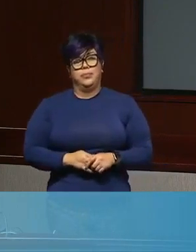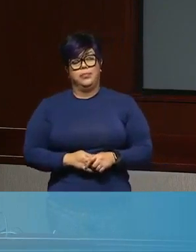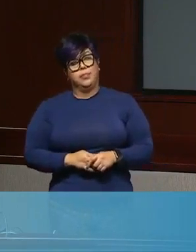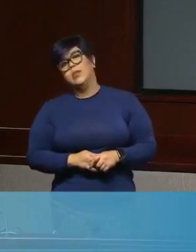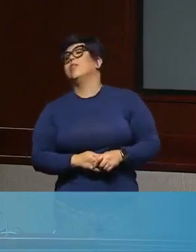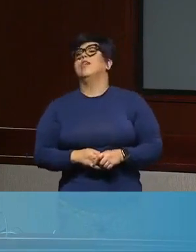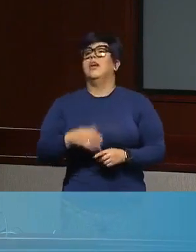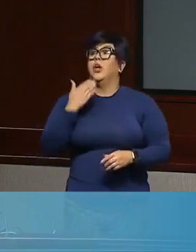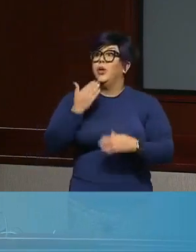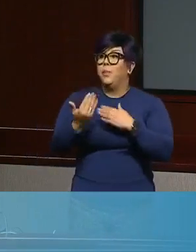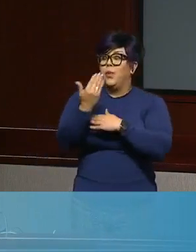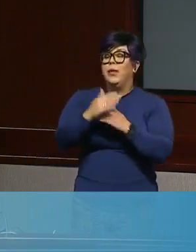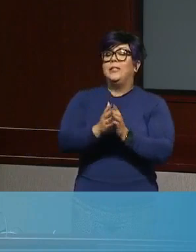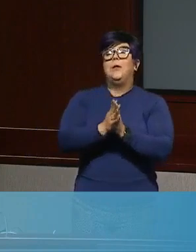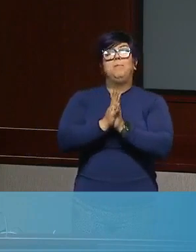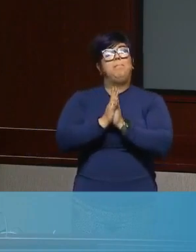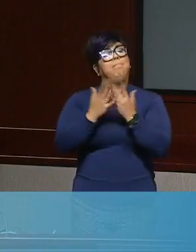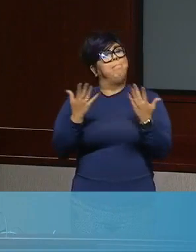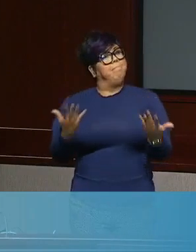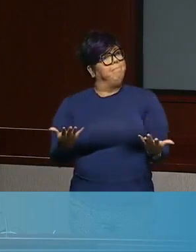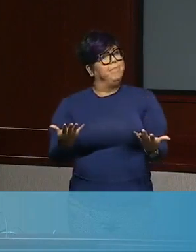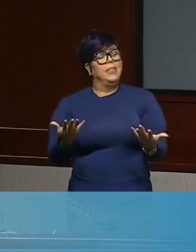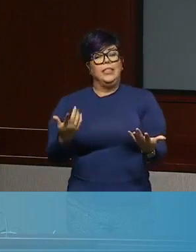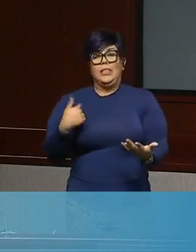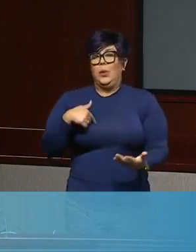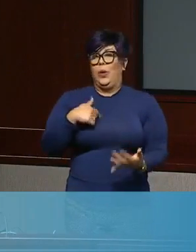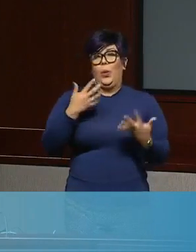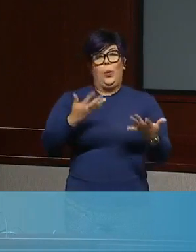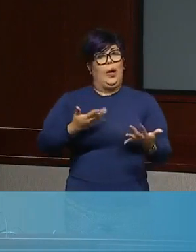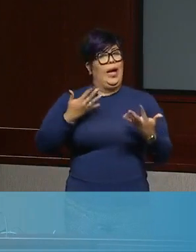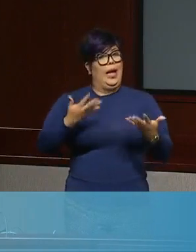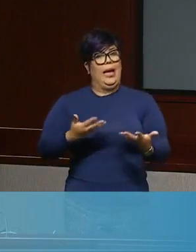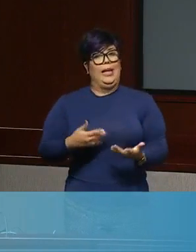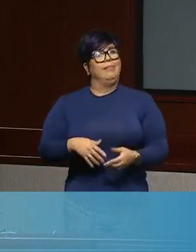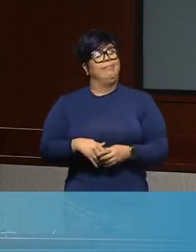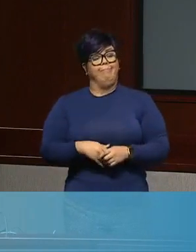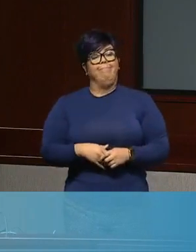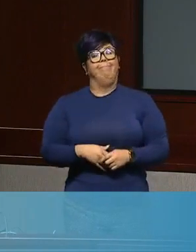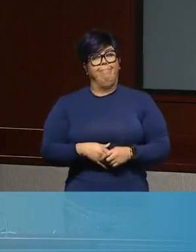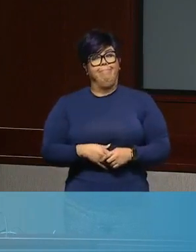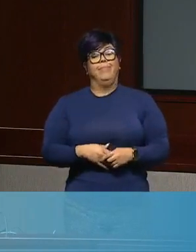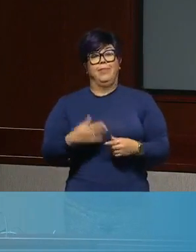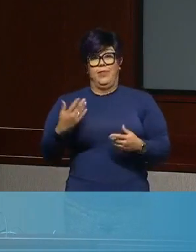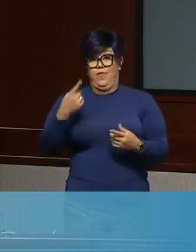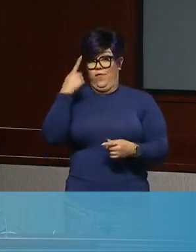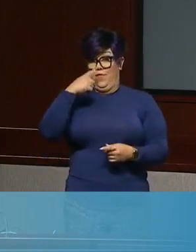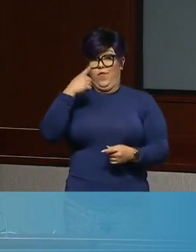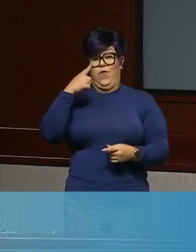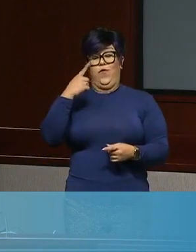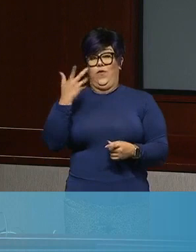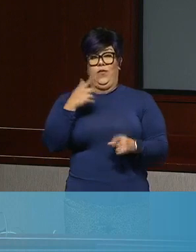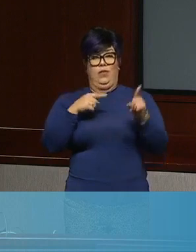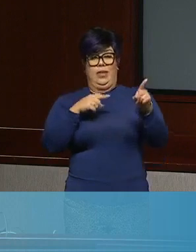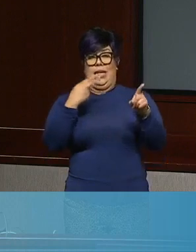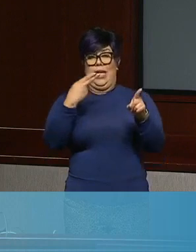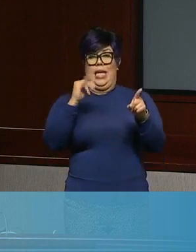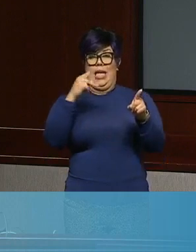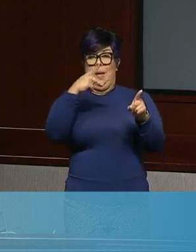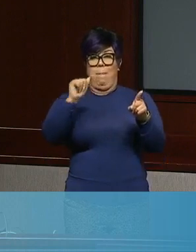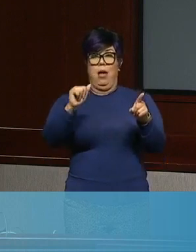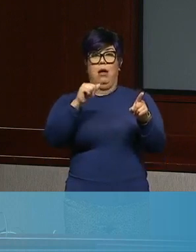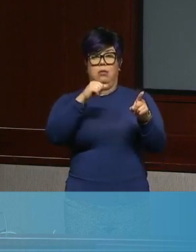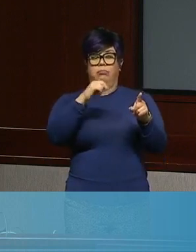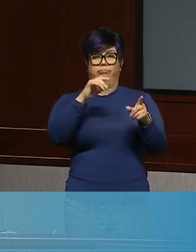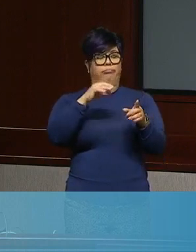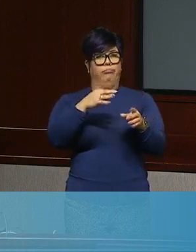Good morning. So we are still awaiting the feedback and the advice from our HIPAA statistician.